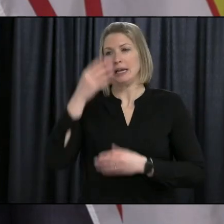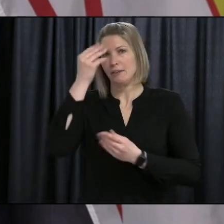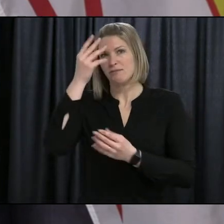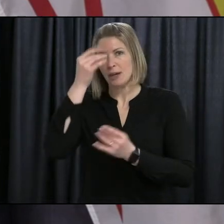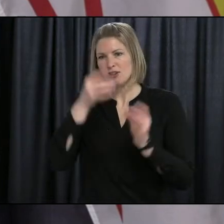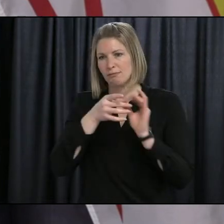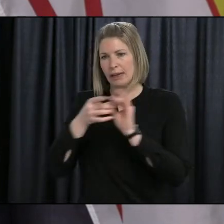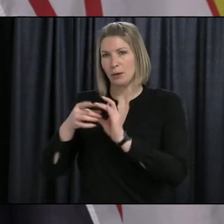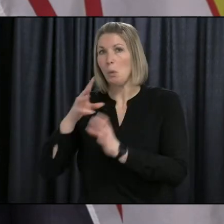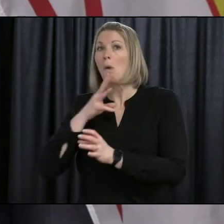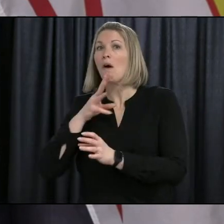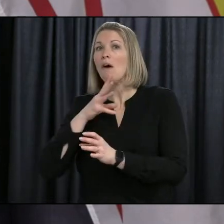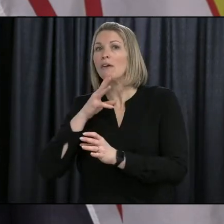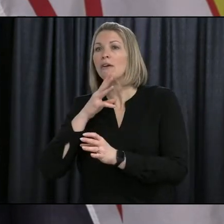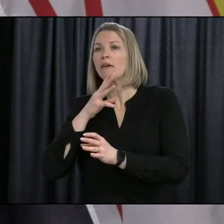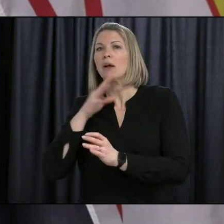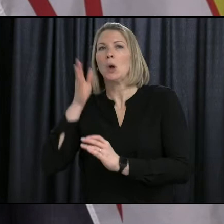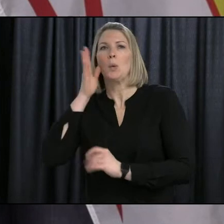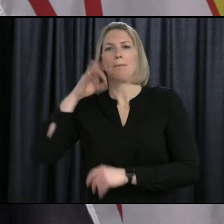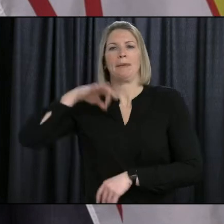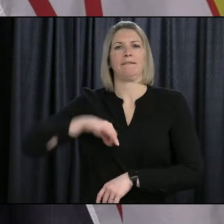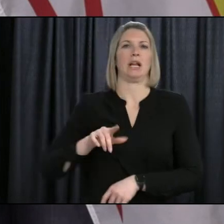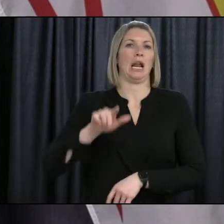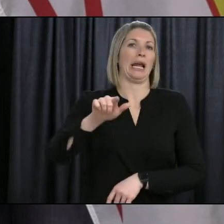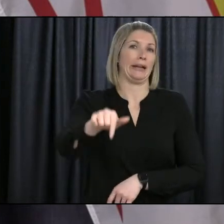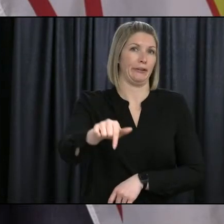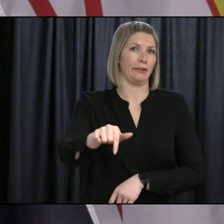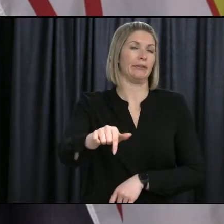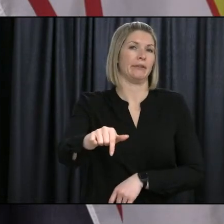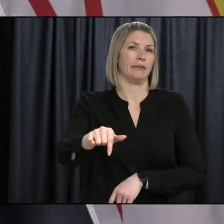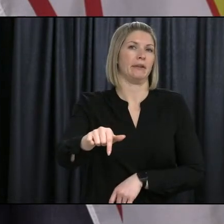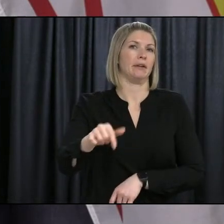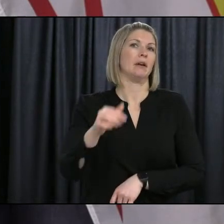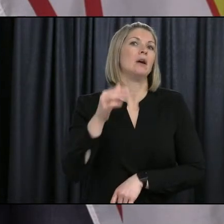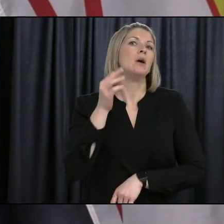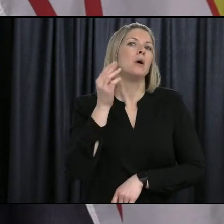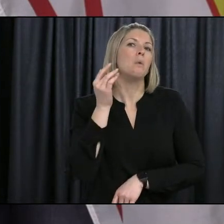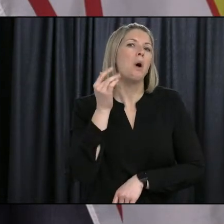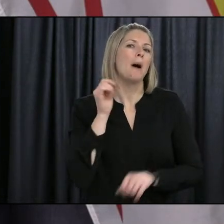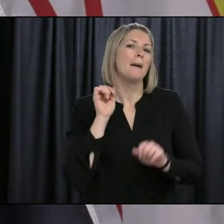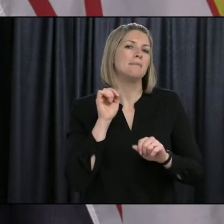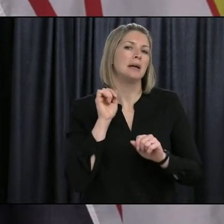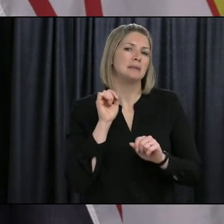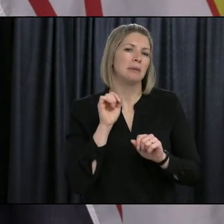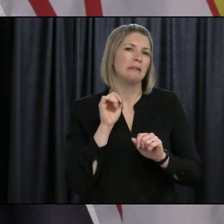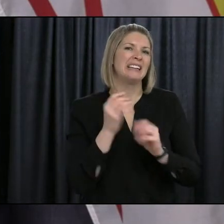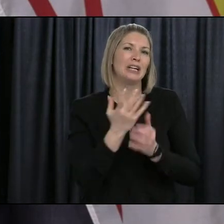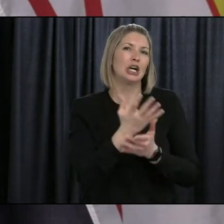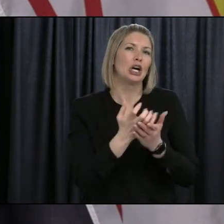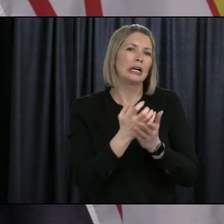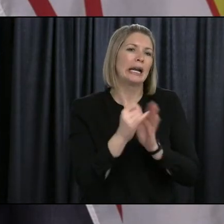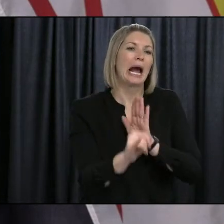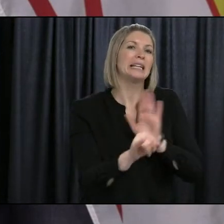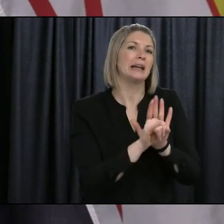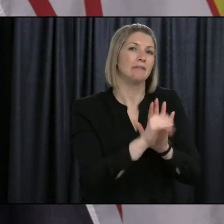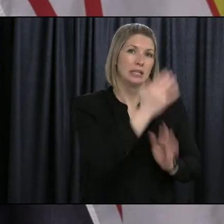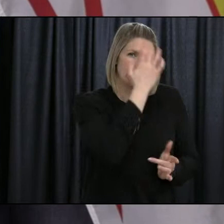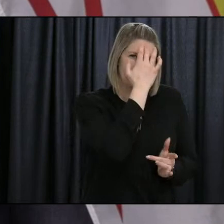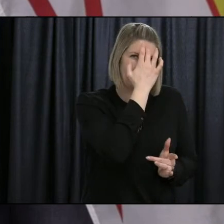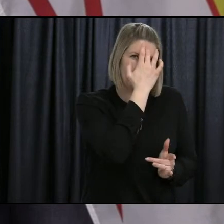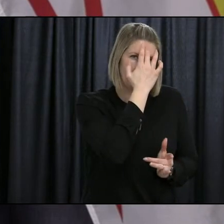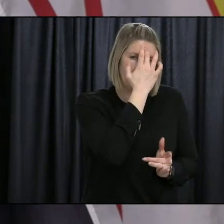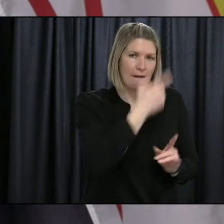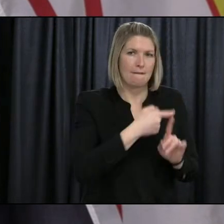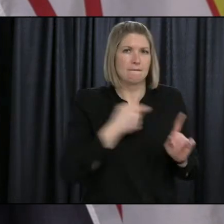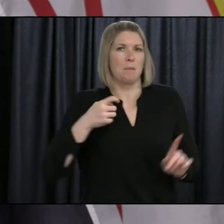once we come down from this and we see if it picks up signals in the future, really. At this point, right now, it's probably